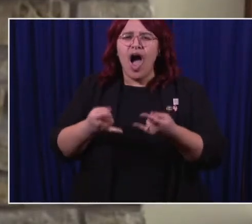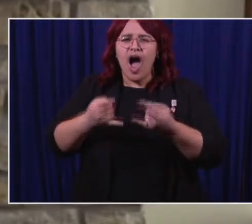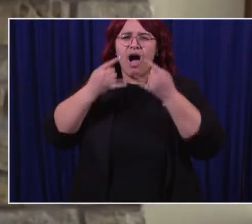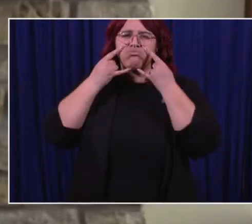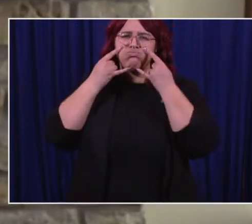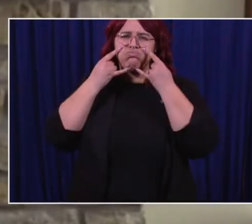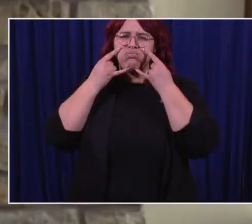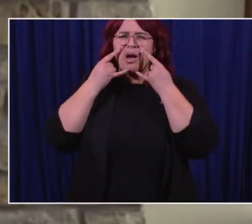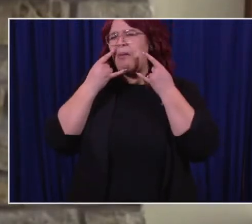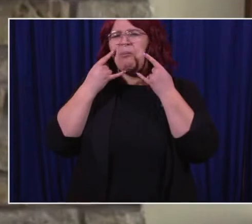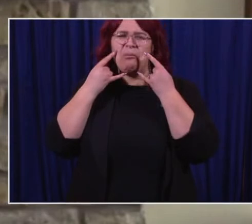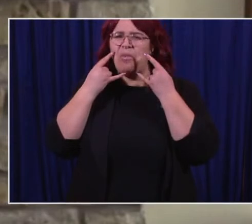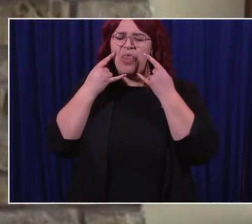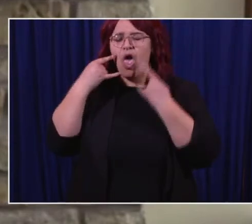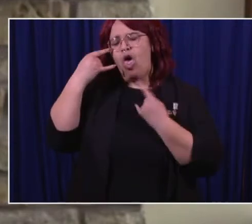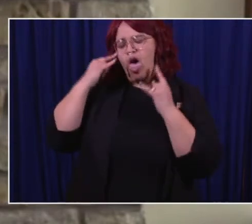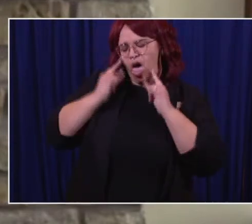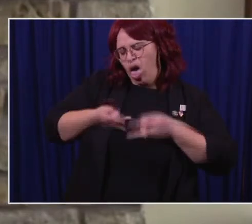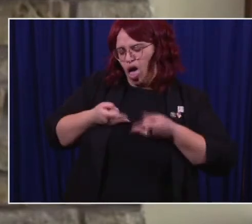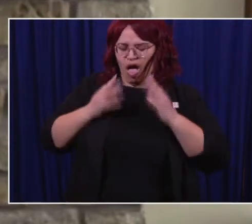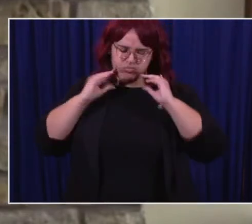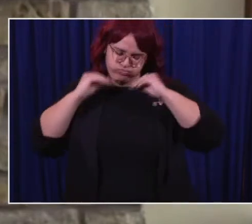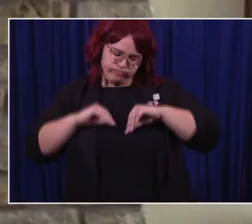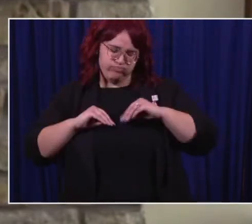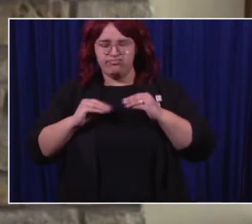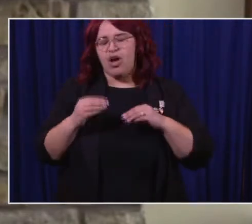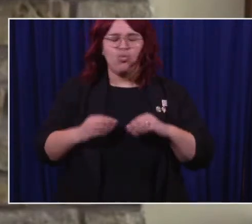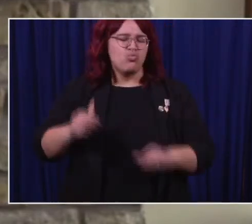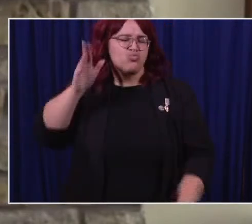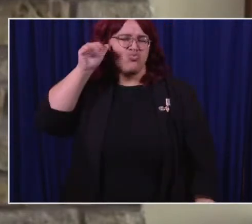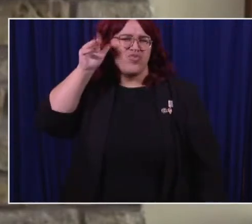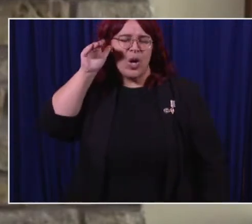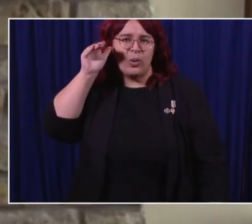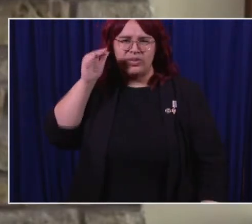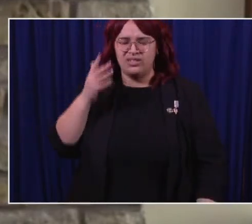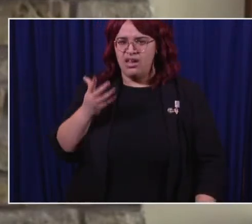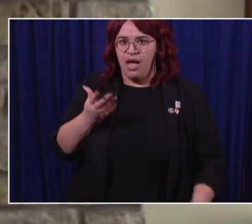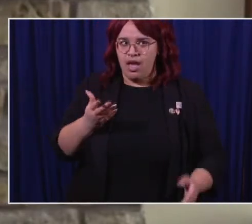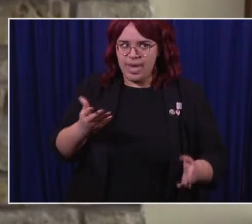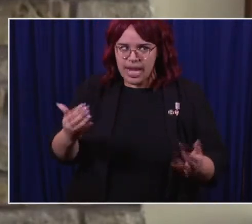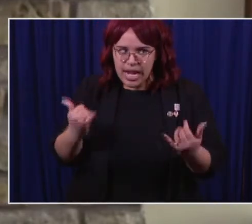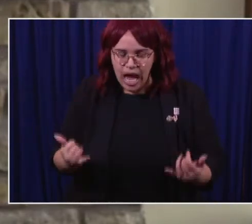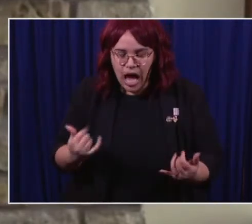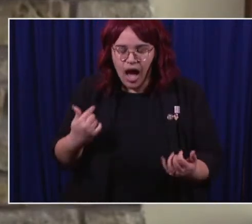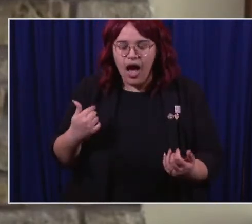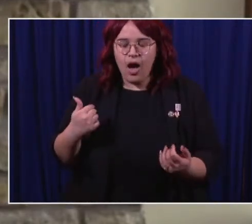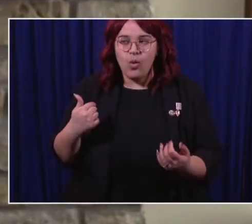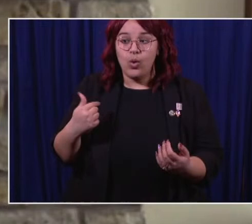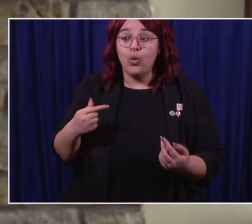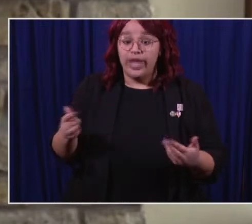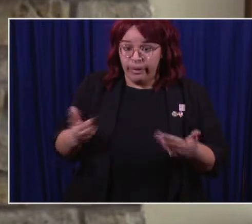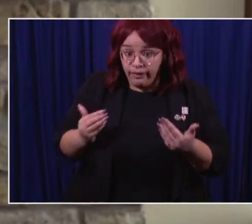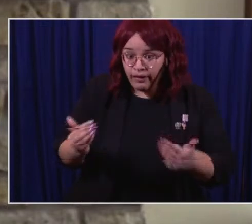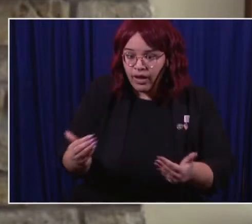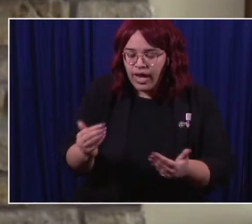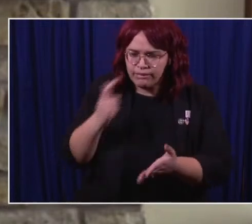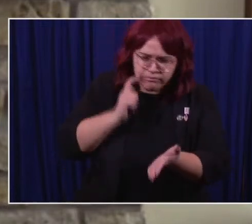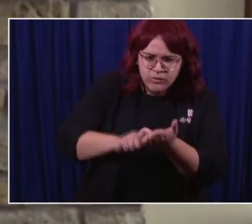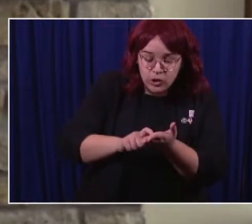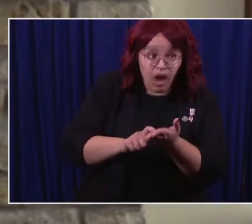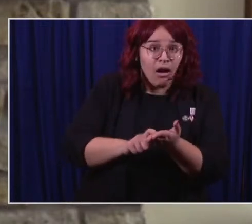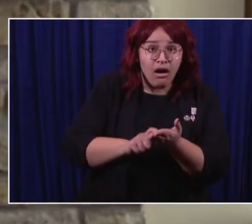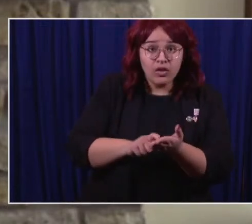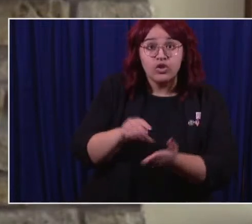But we did it. And what we found is that kids will wear a mask, adults will wear a mask,